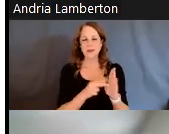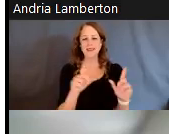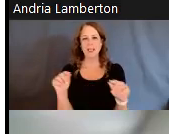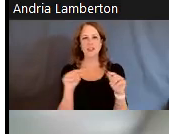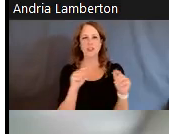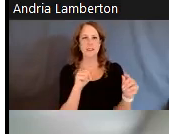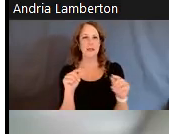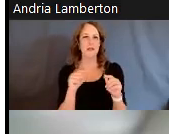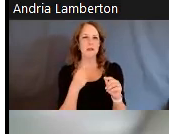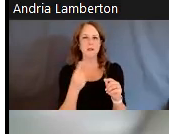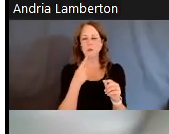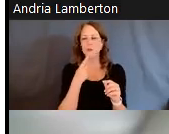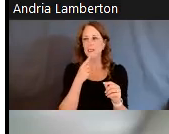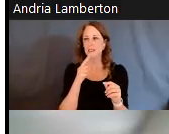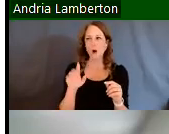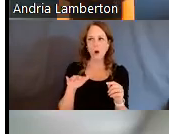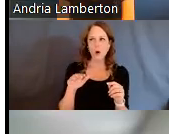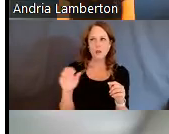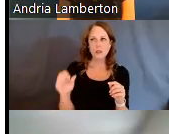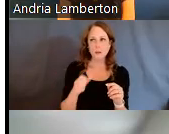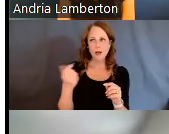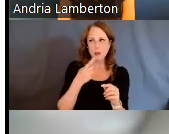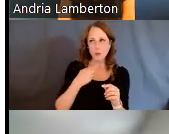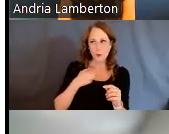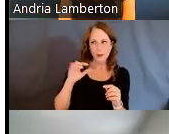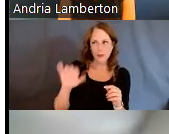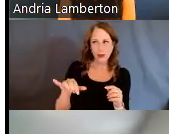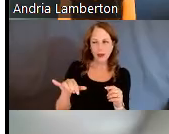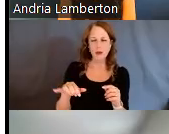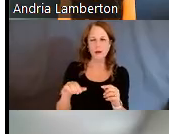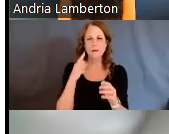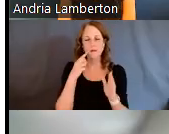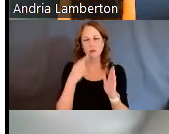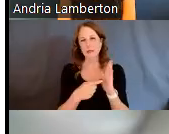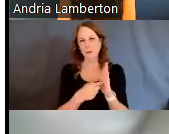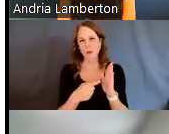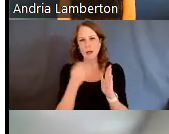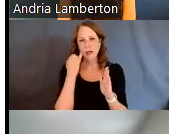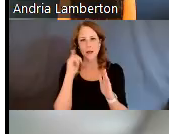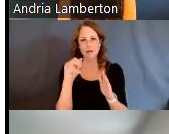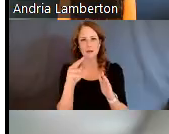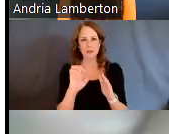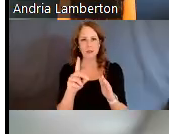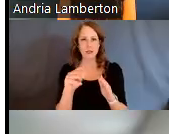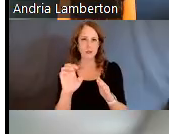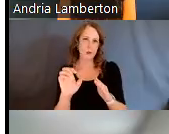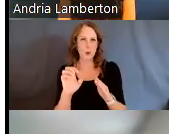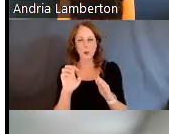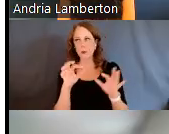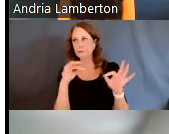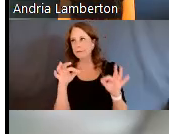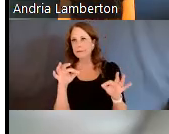somebody says that someone else told them something, for example, if Jane Doe is testifying and she